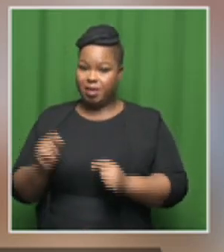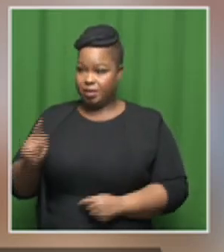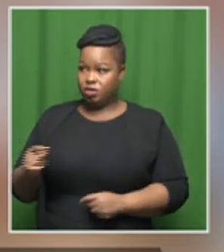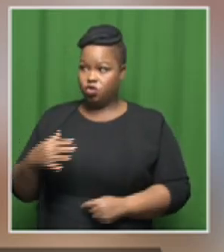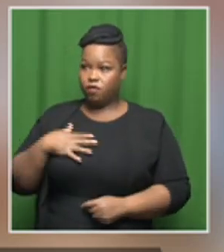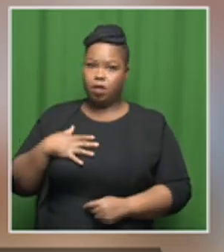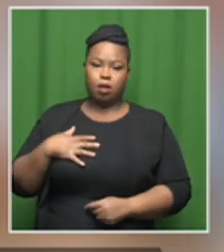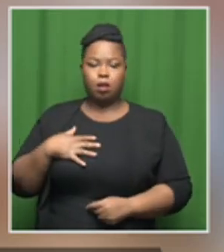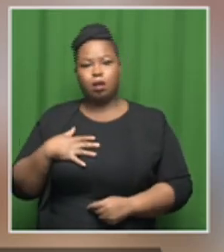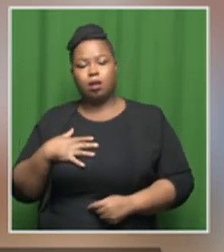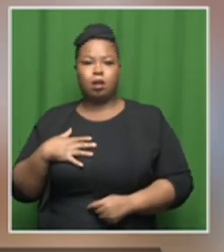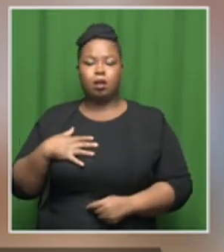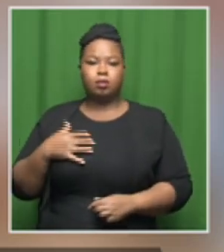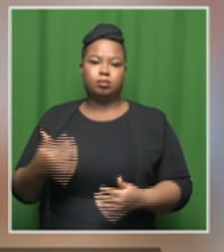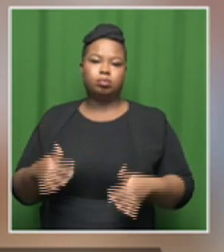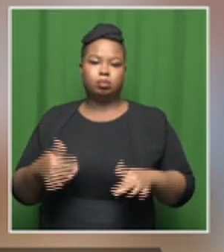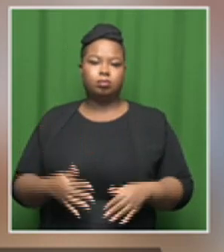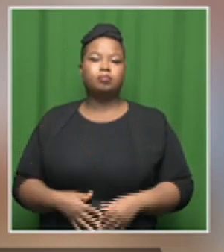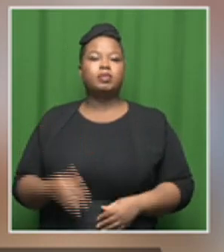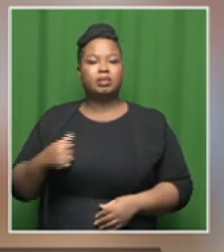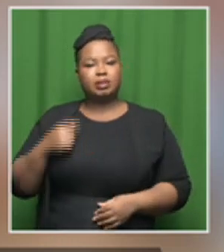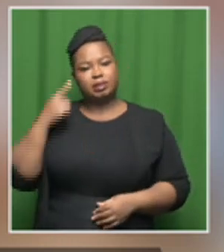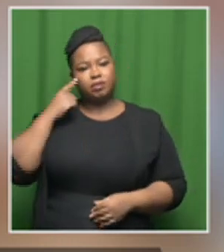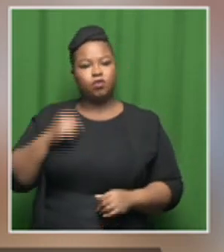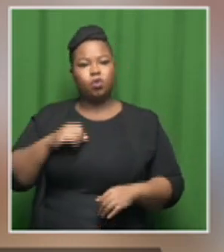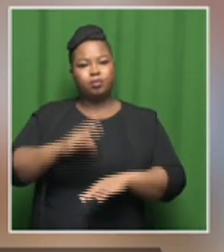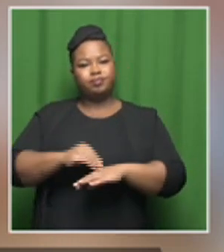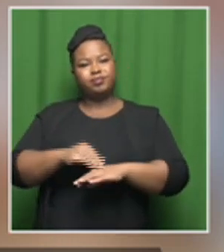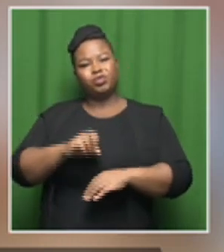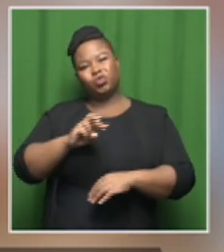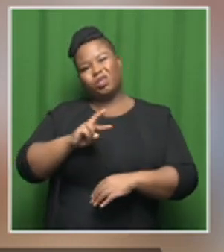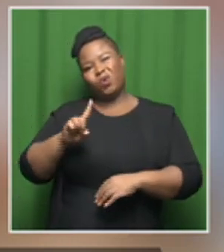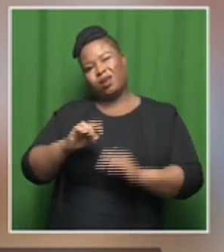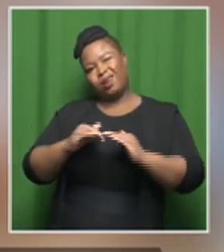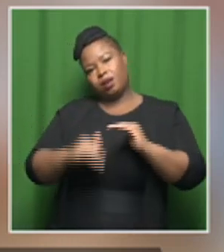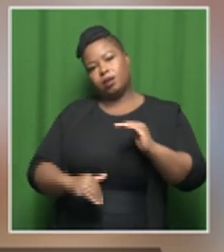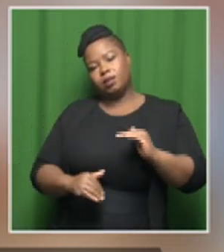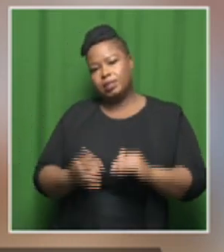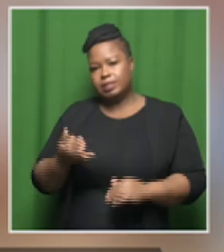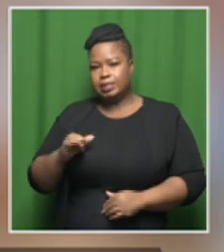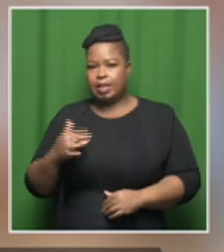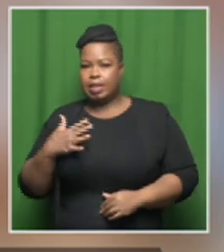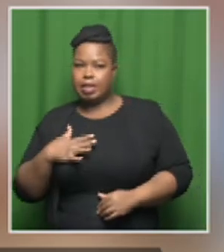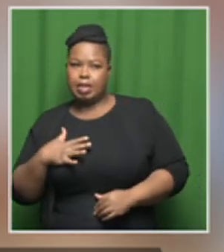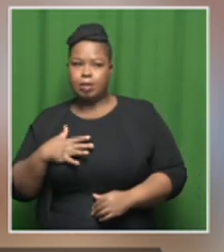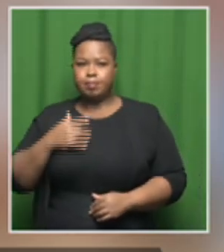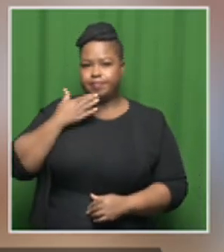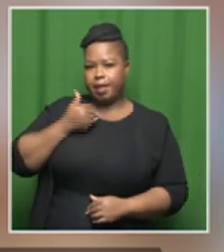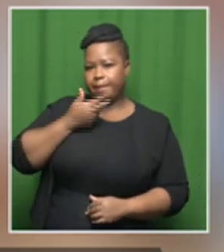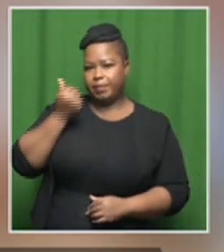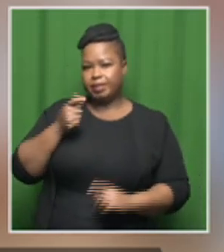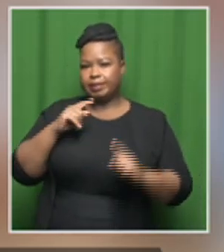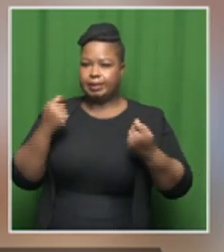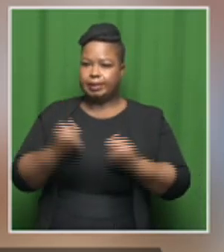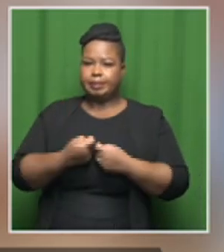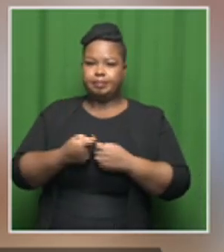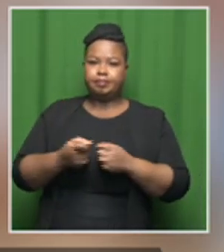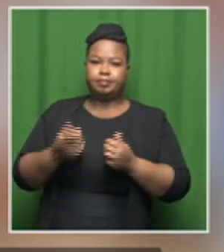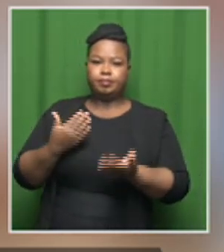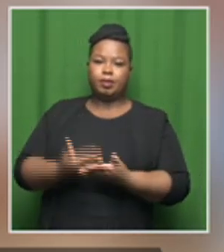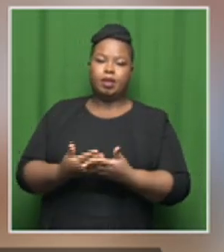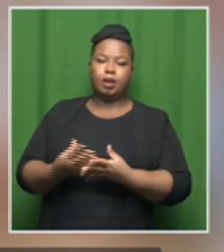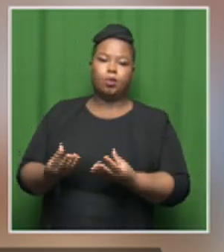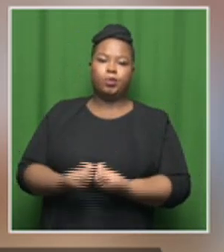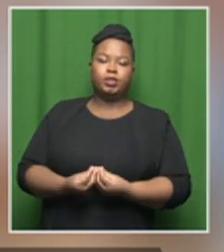them moving. So I think, again, for the under-21s, they're still figuring out who is the best team to take to the Junior